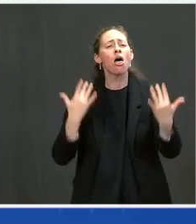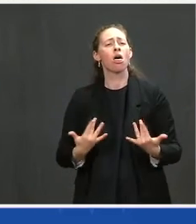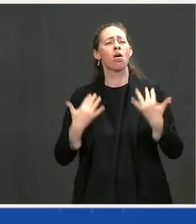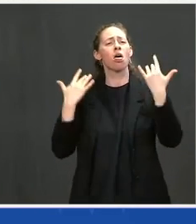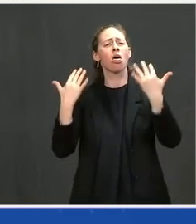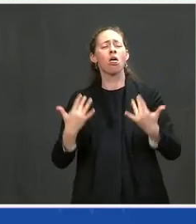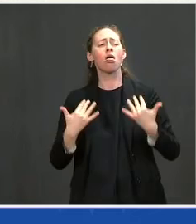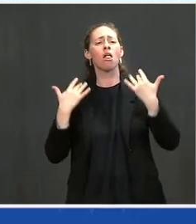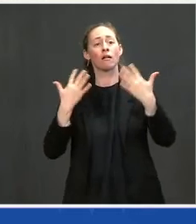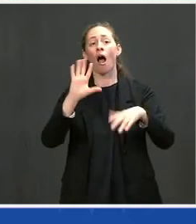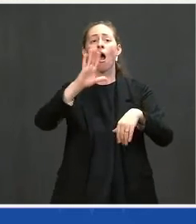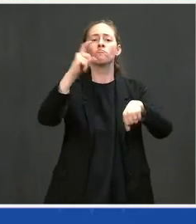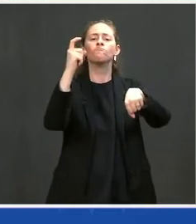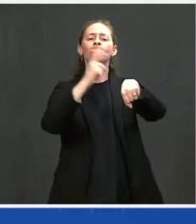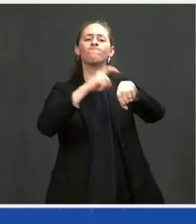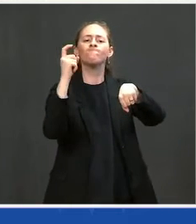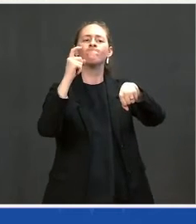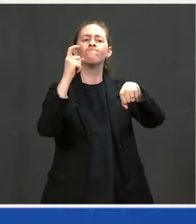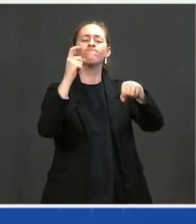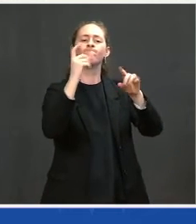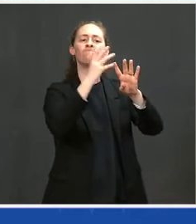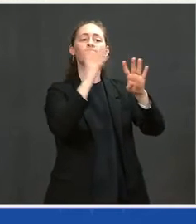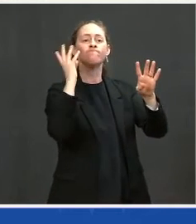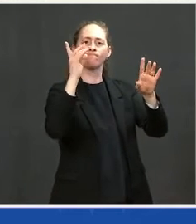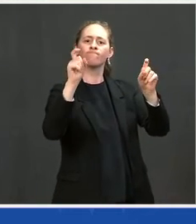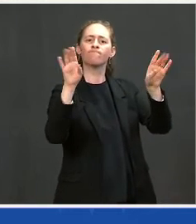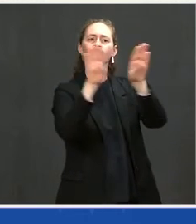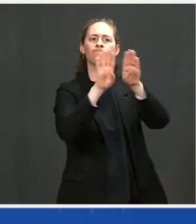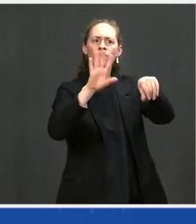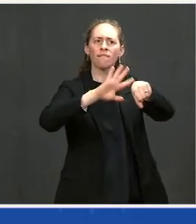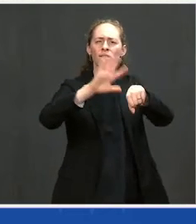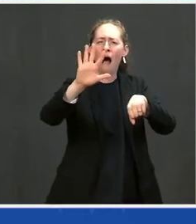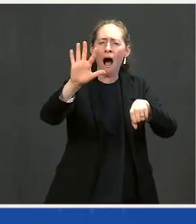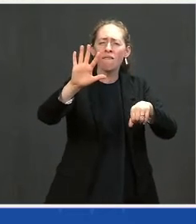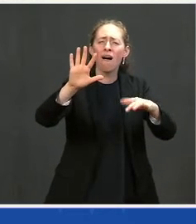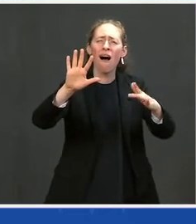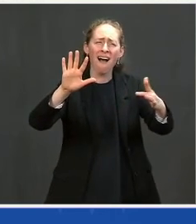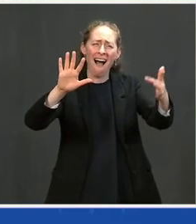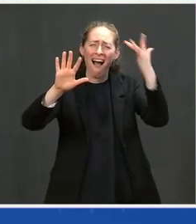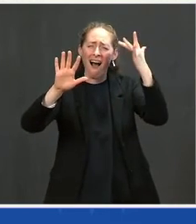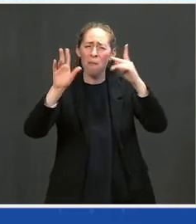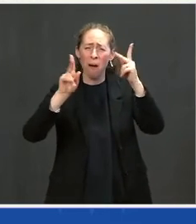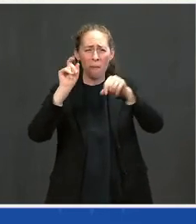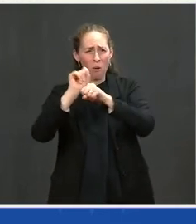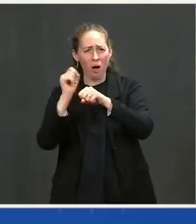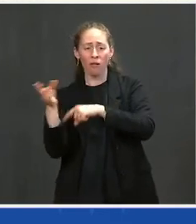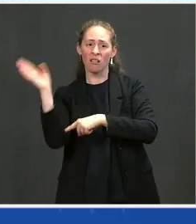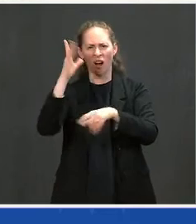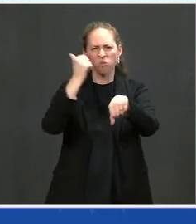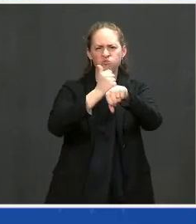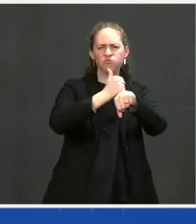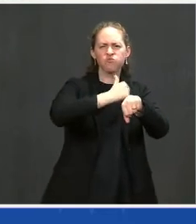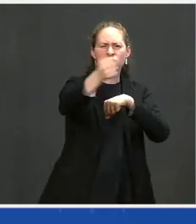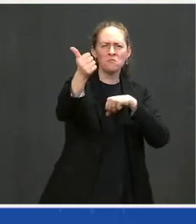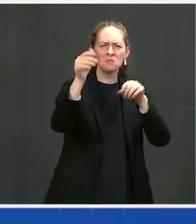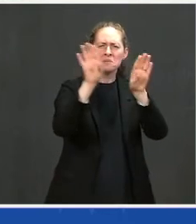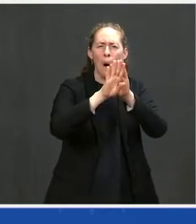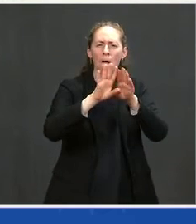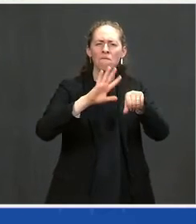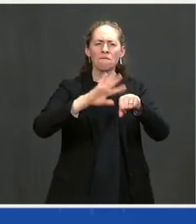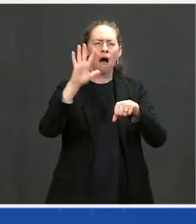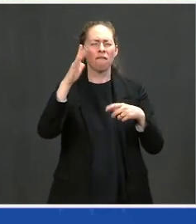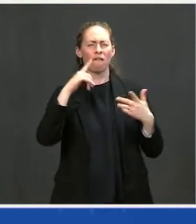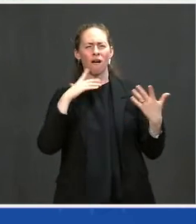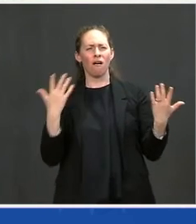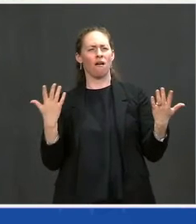at 5 o'clock when working people are just getting off work. Deciding that there will be no absentee ballots under